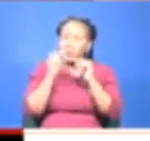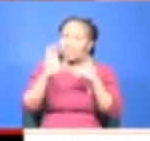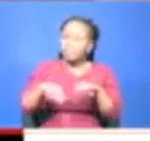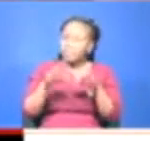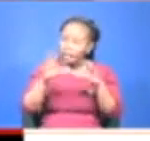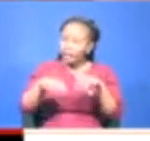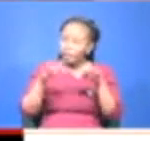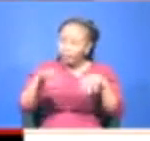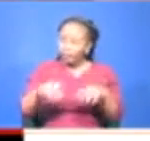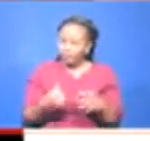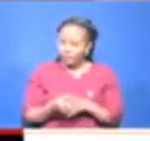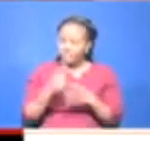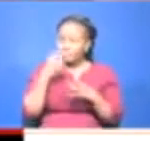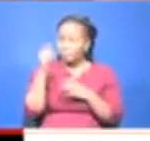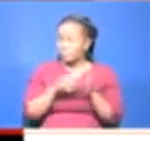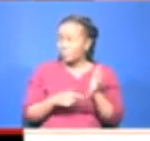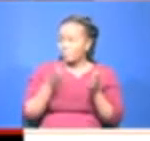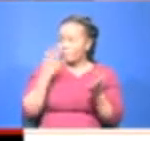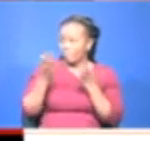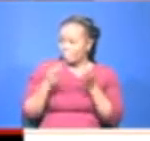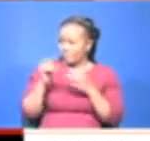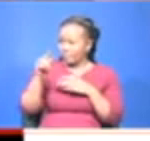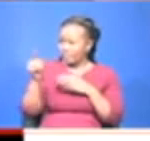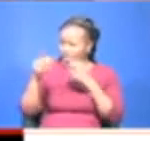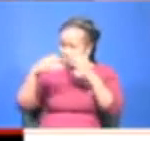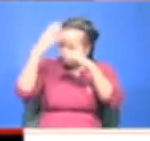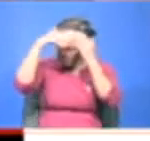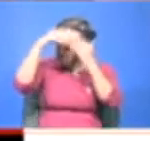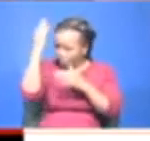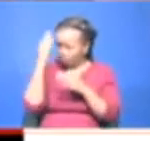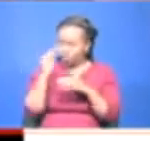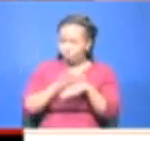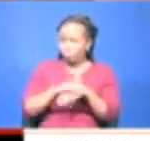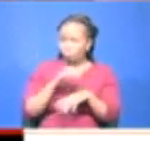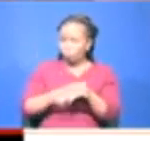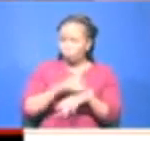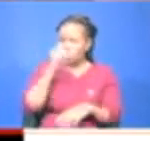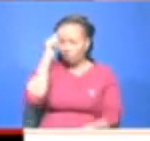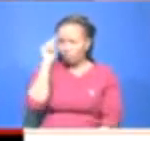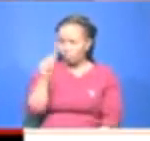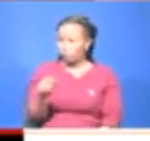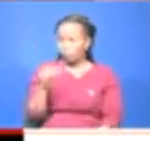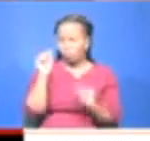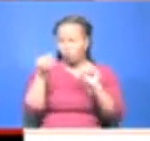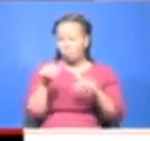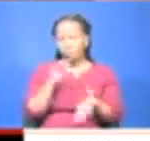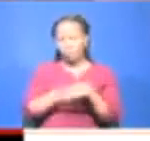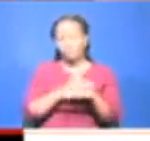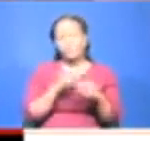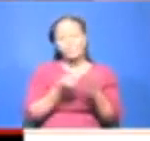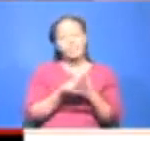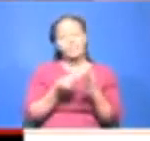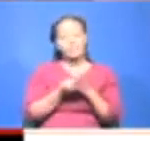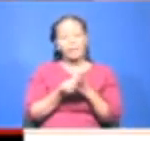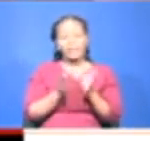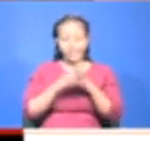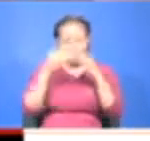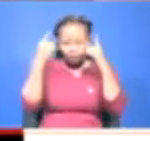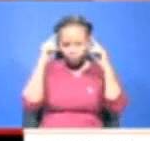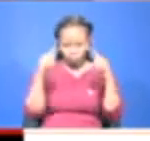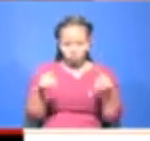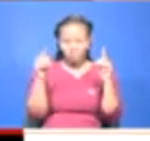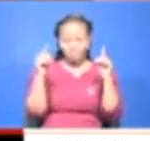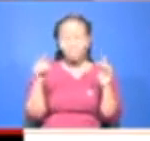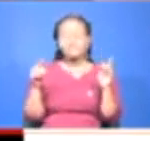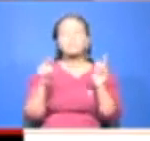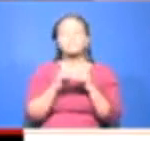grandfather's and father's profession, but it can be very cool for you. It can make money for you. It can bring prosperity for you, right? And I'm